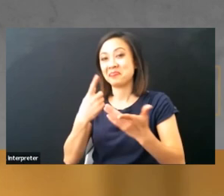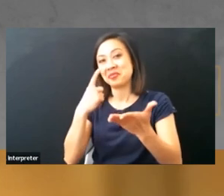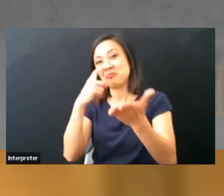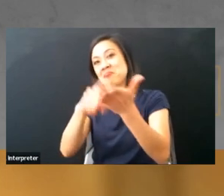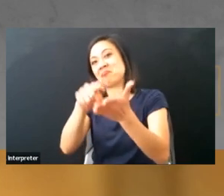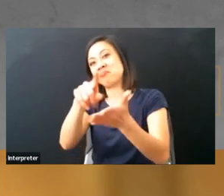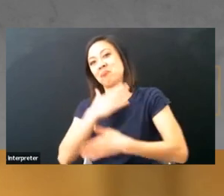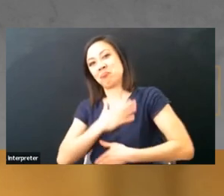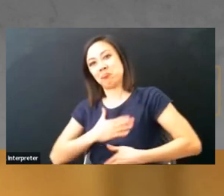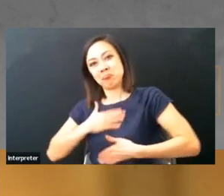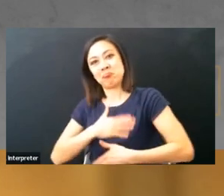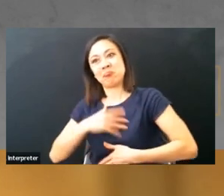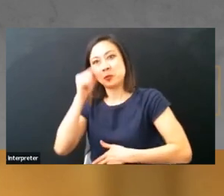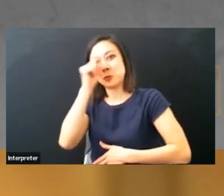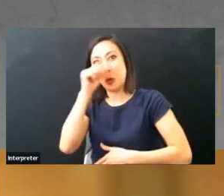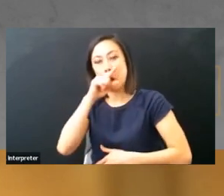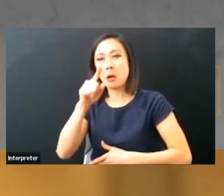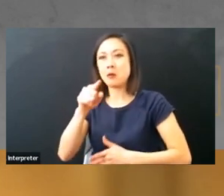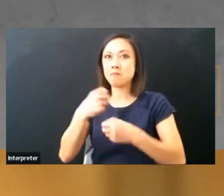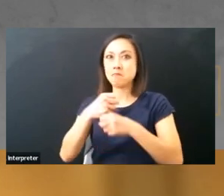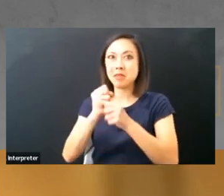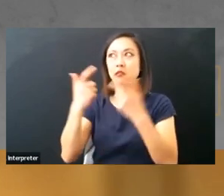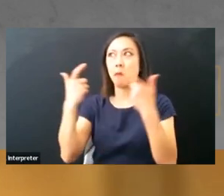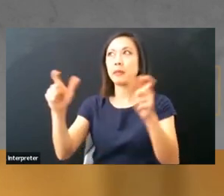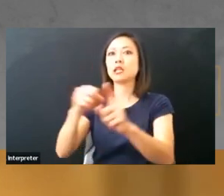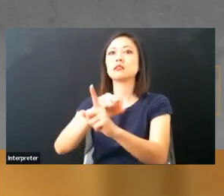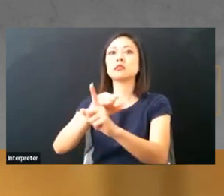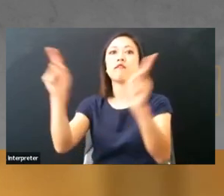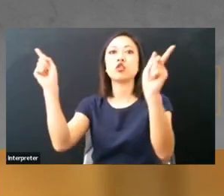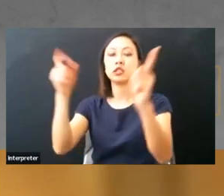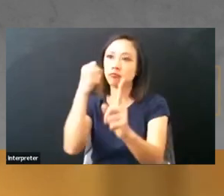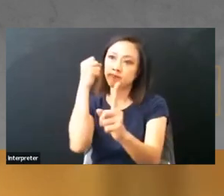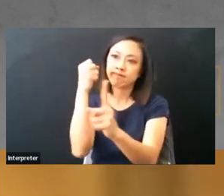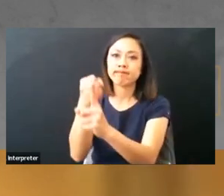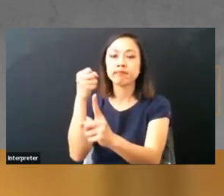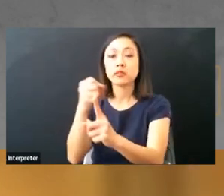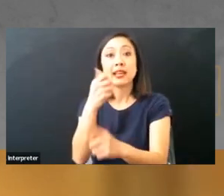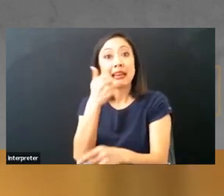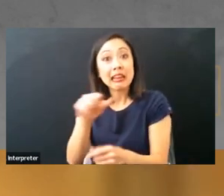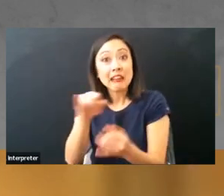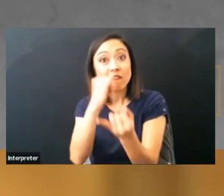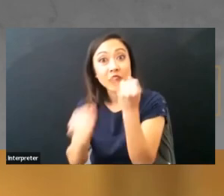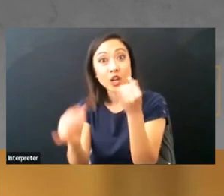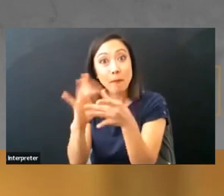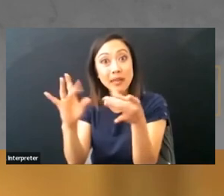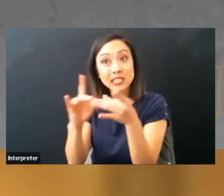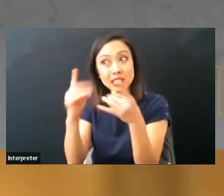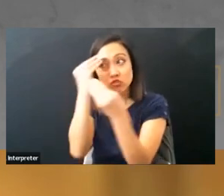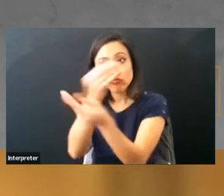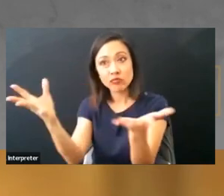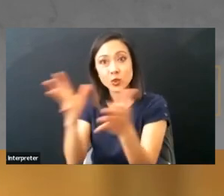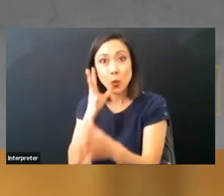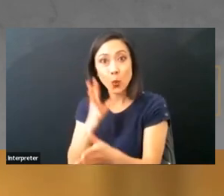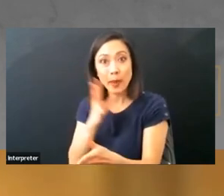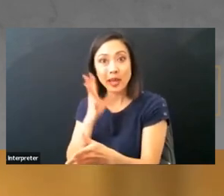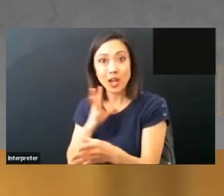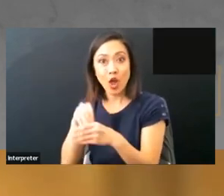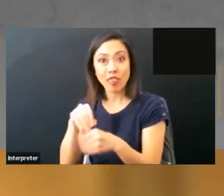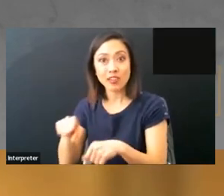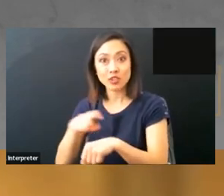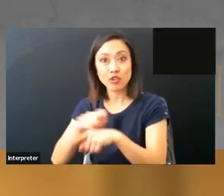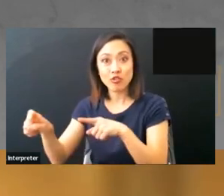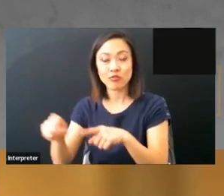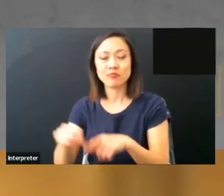and making a huge difference. Do you have a final message for the women on this call? Well, first, it's great that we're engaged in